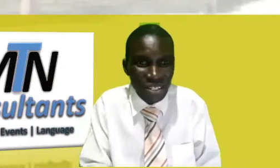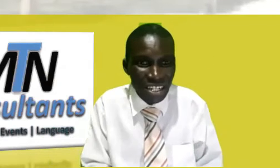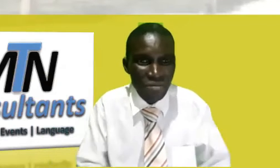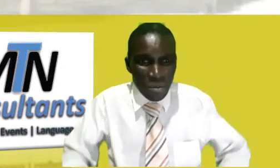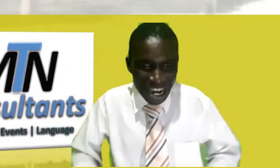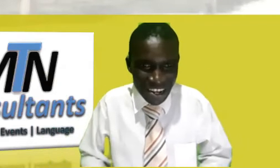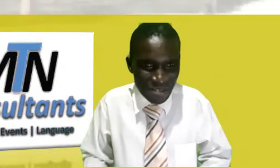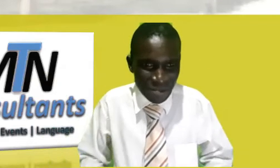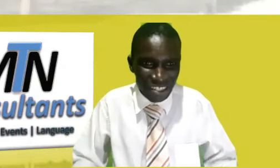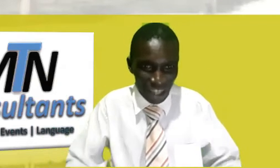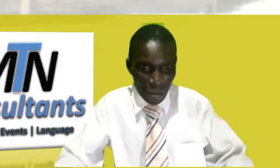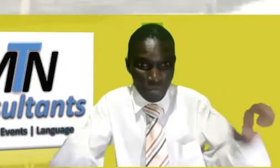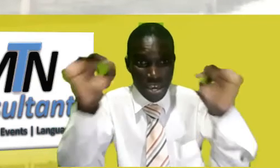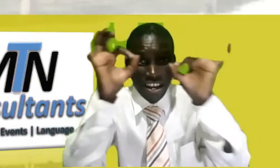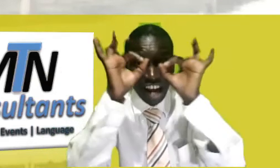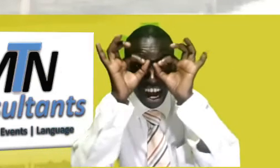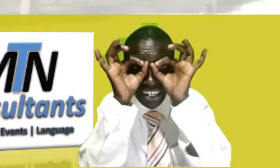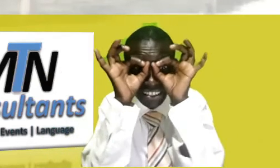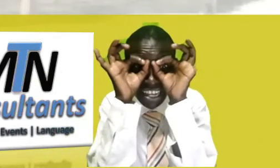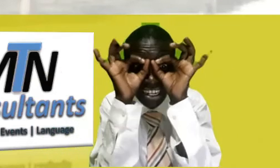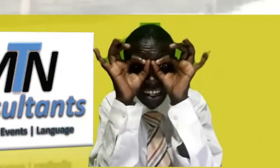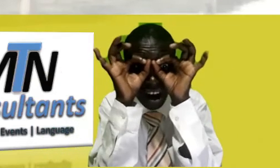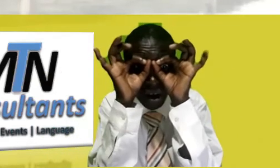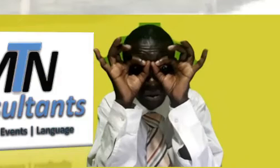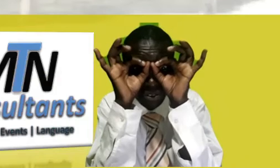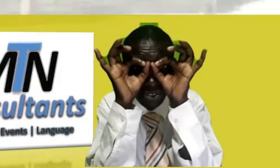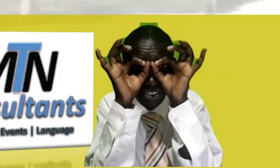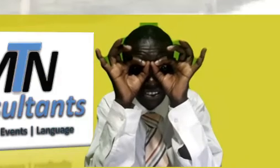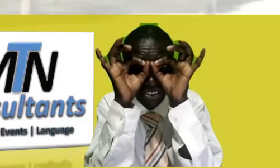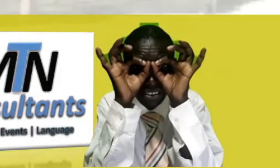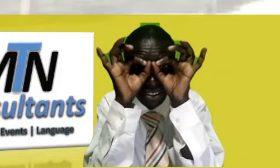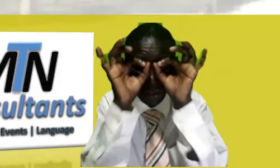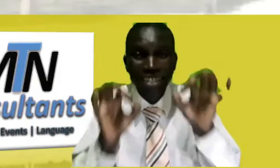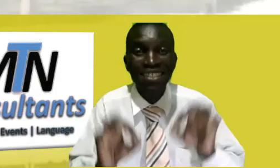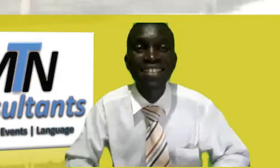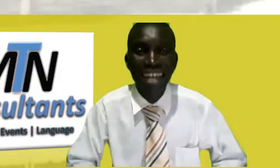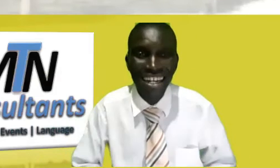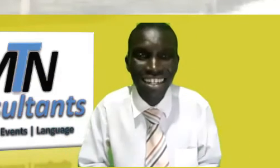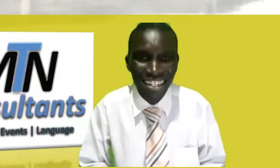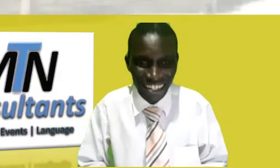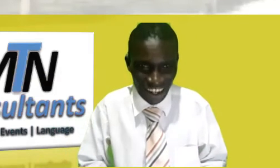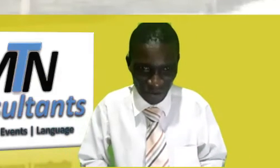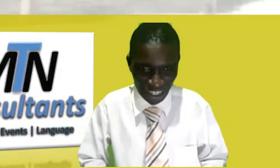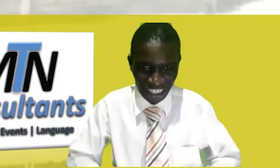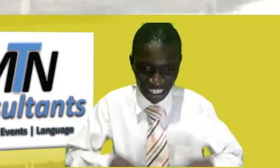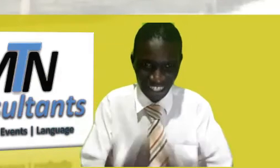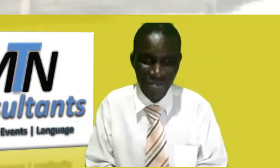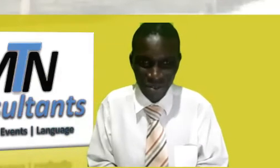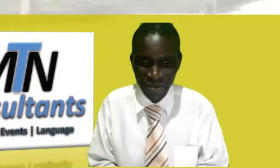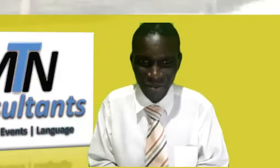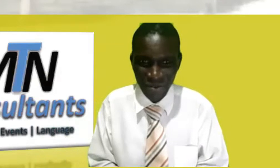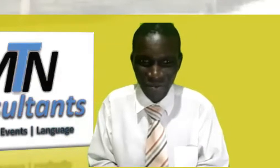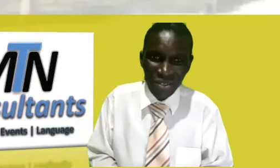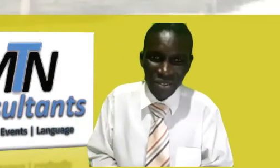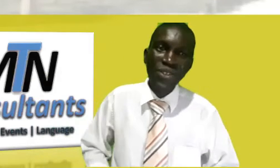what is your name? My name is big eyes like an owl. So that is a sign name that they give